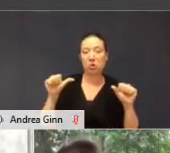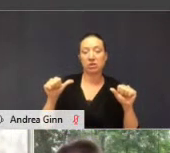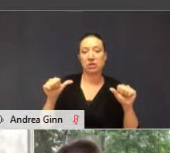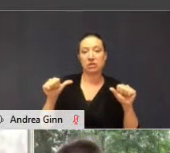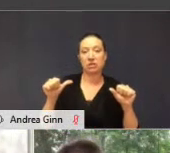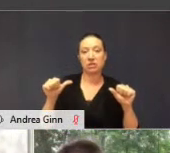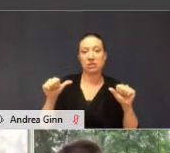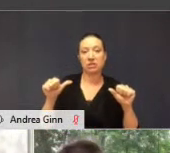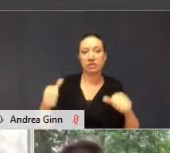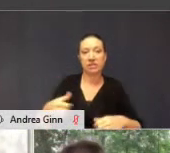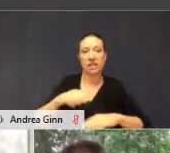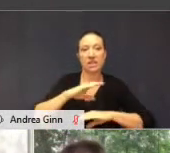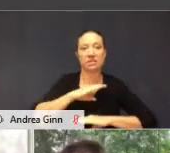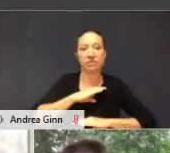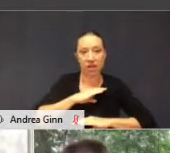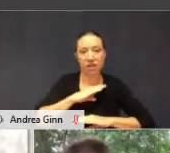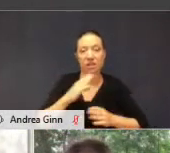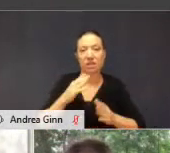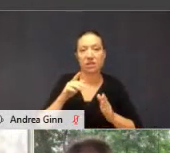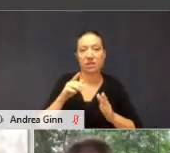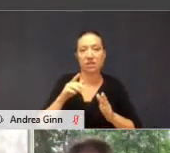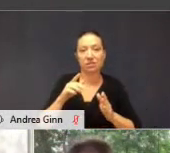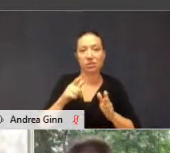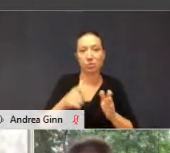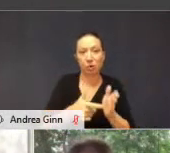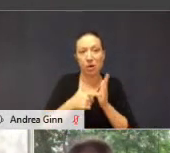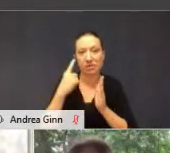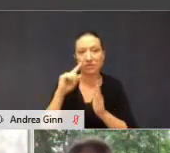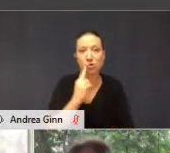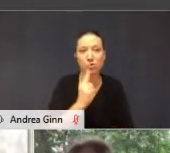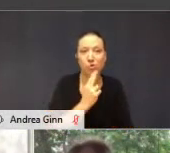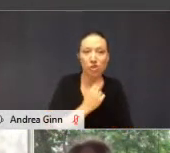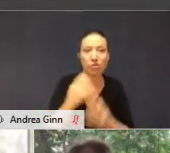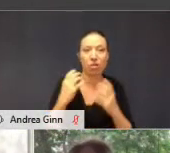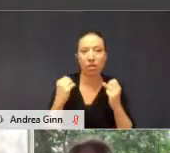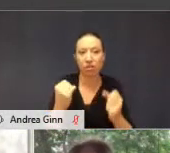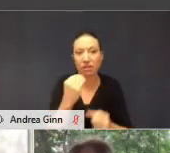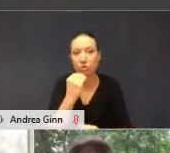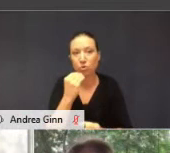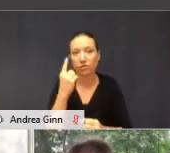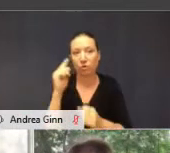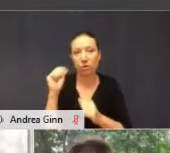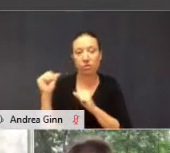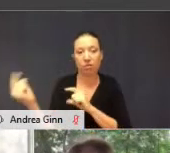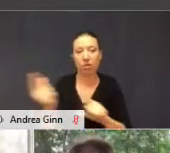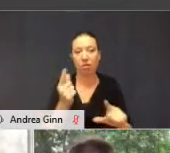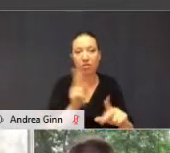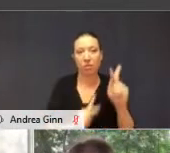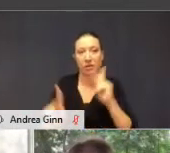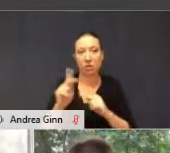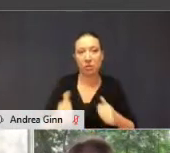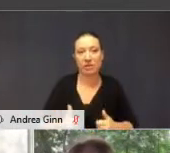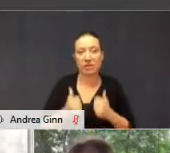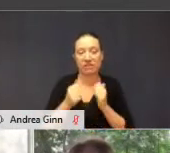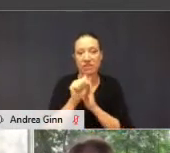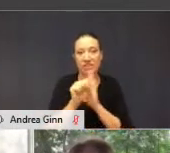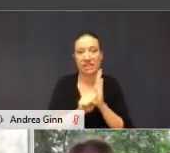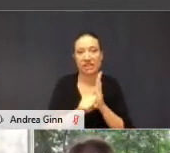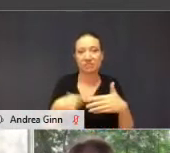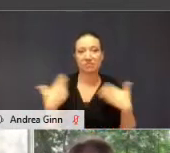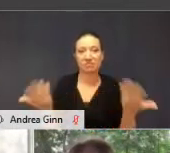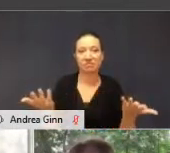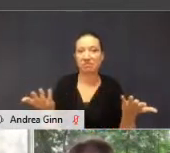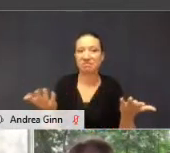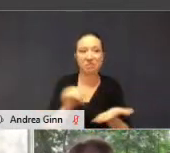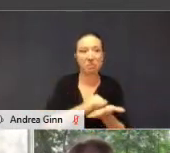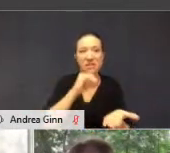the necessary nutritional health food needs of our population without the local food banks. They